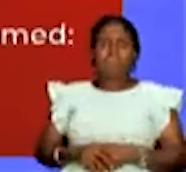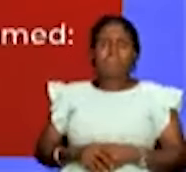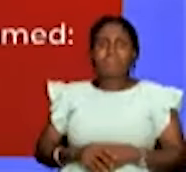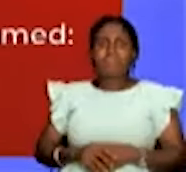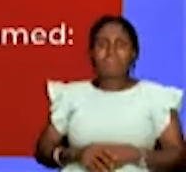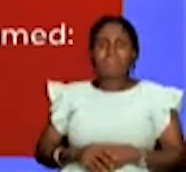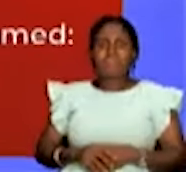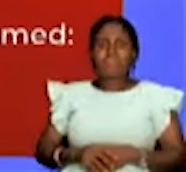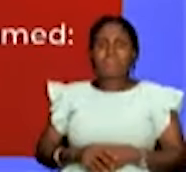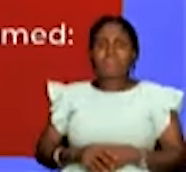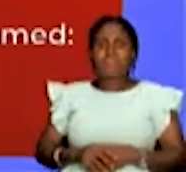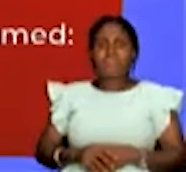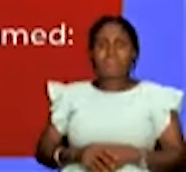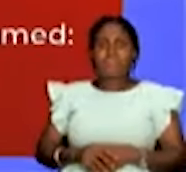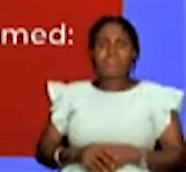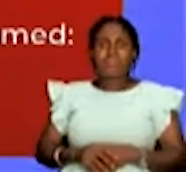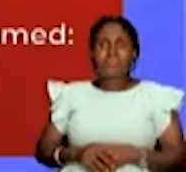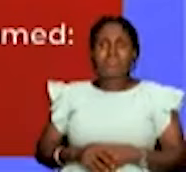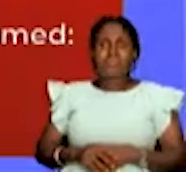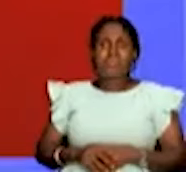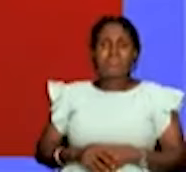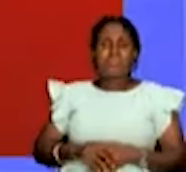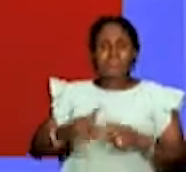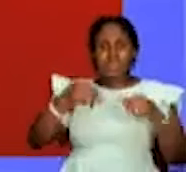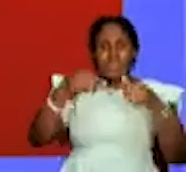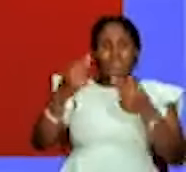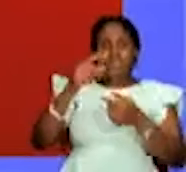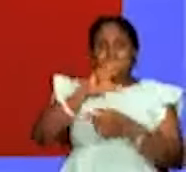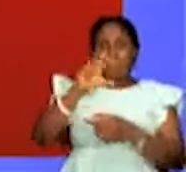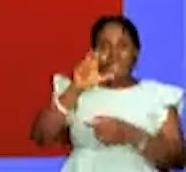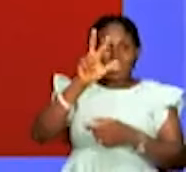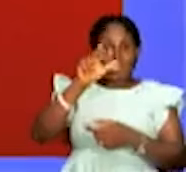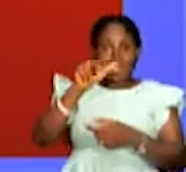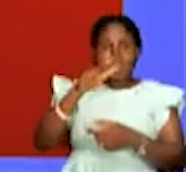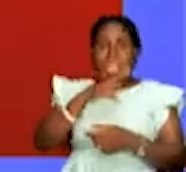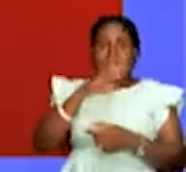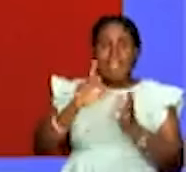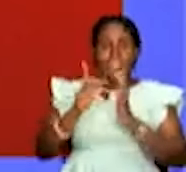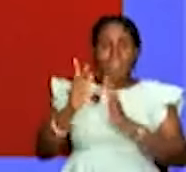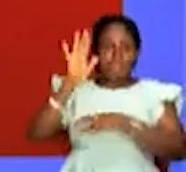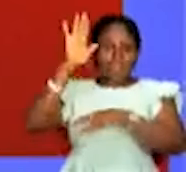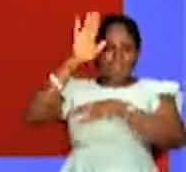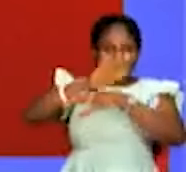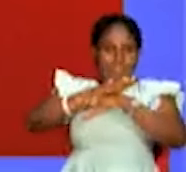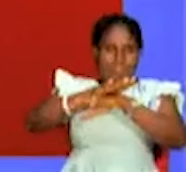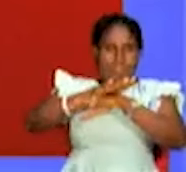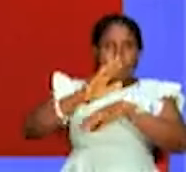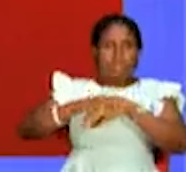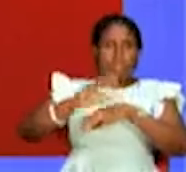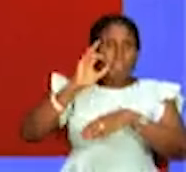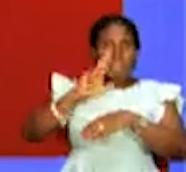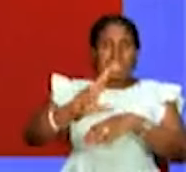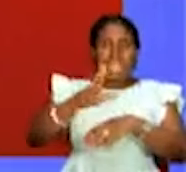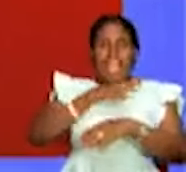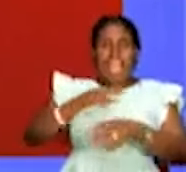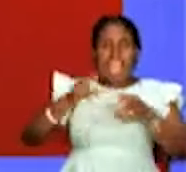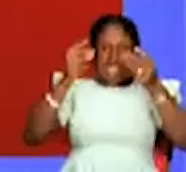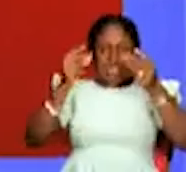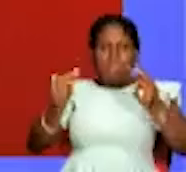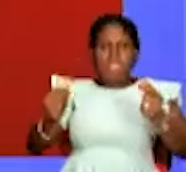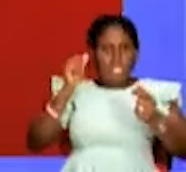Maybe let's just read it down to 13. Then he laid his hands upon her. Follow closely. And immediately she was